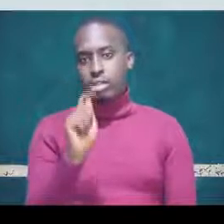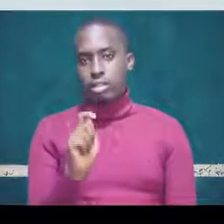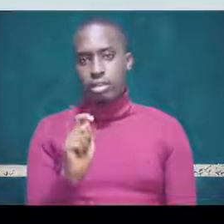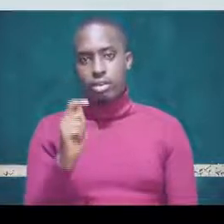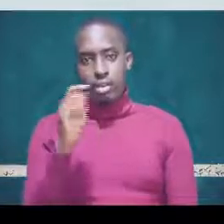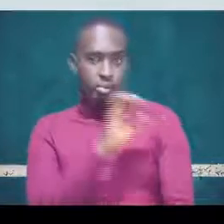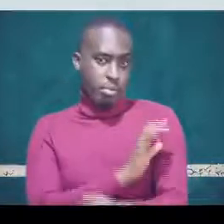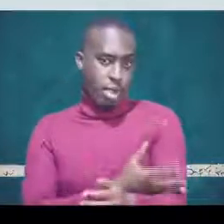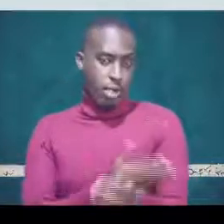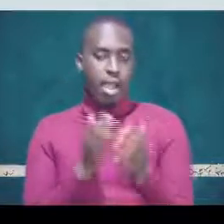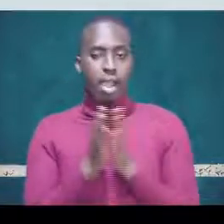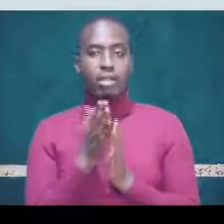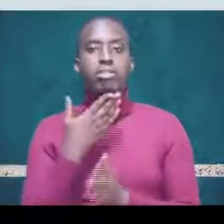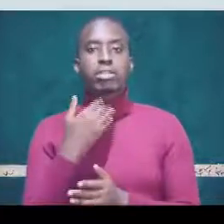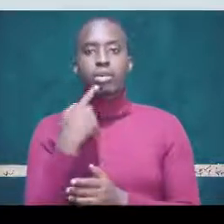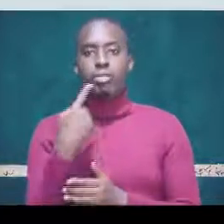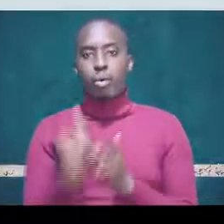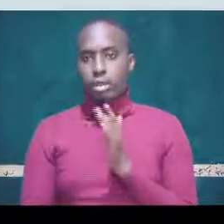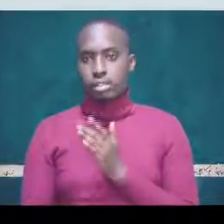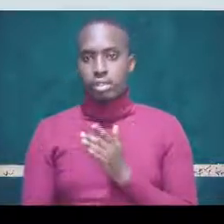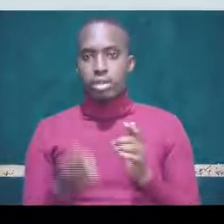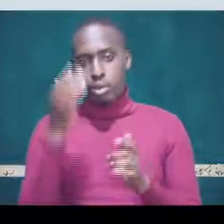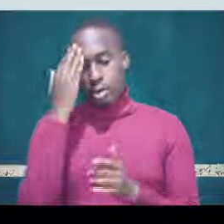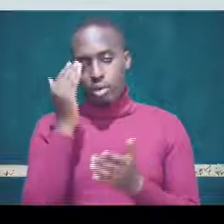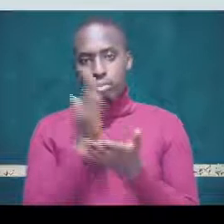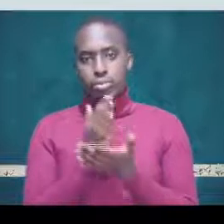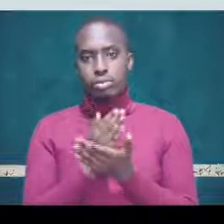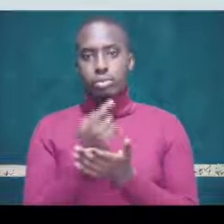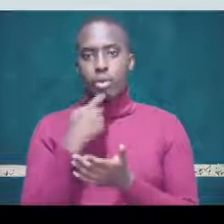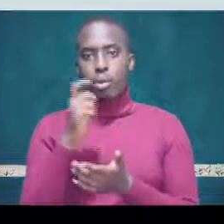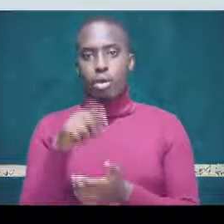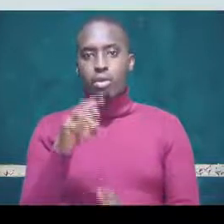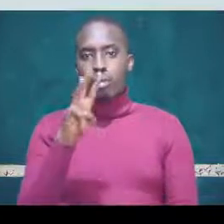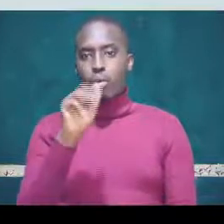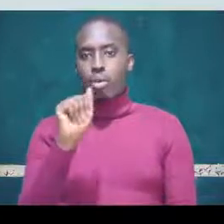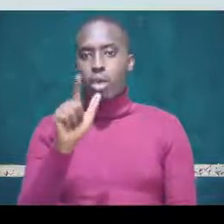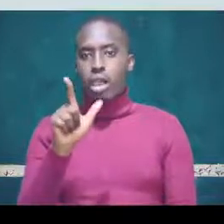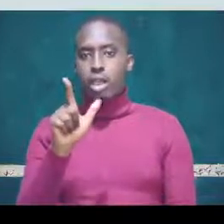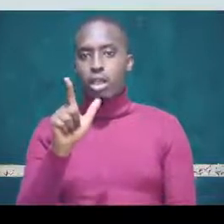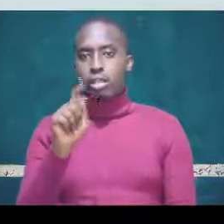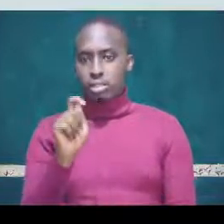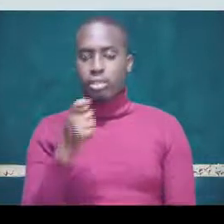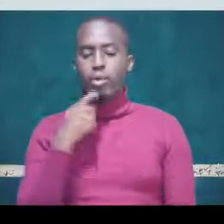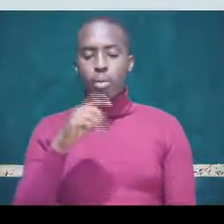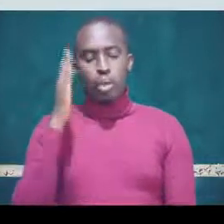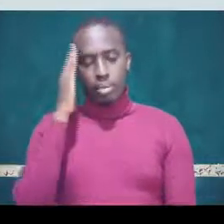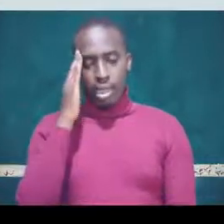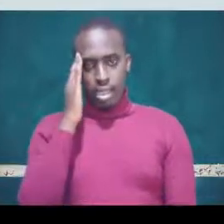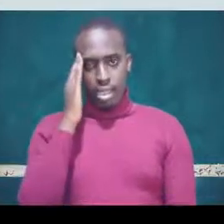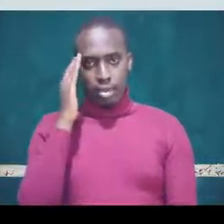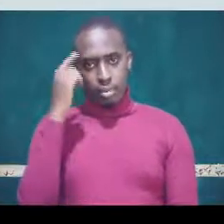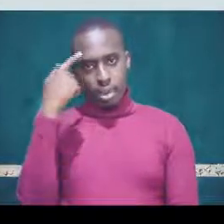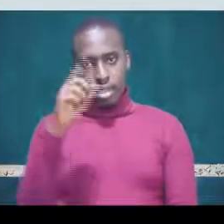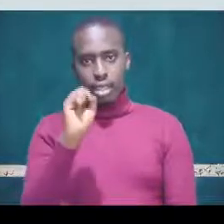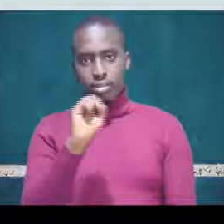talk about the watt, because we shall discover the watt is the SI unit of power, and how do we define the